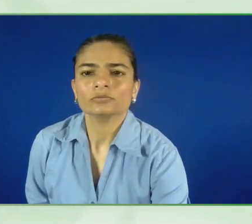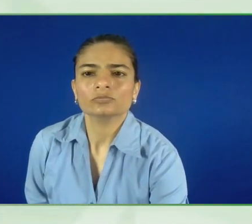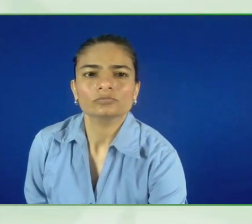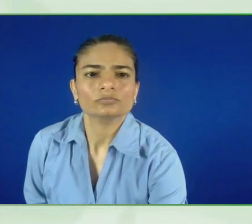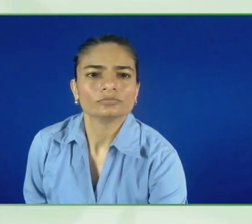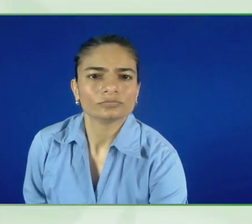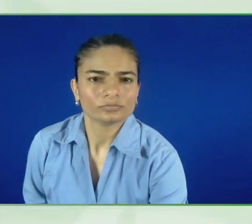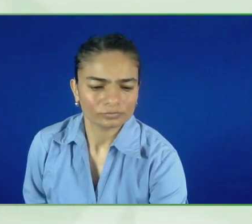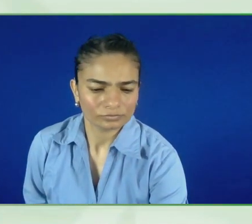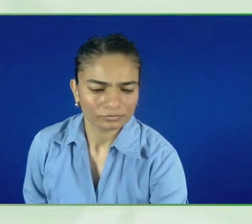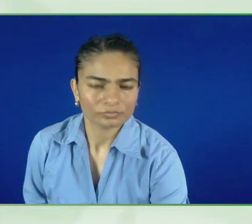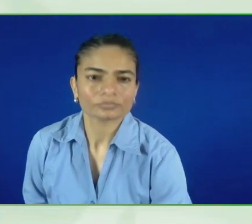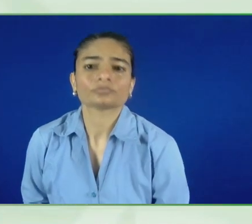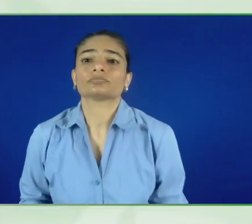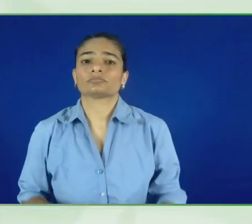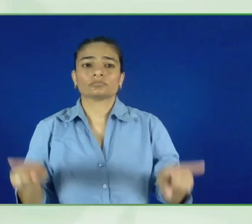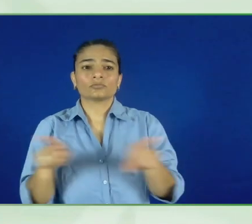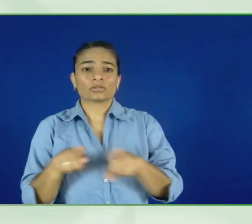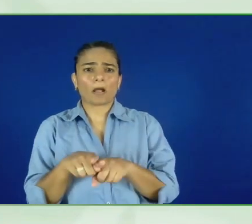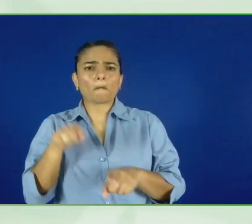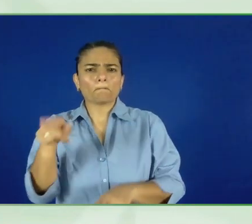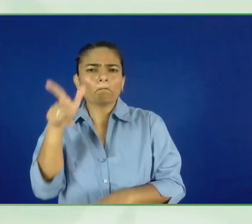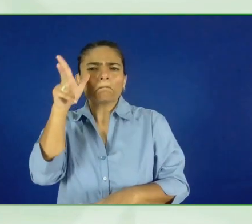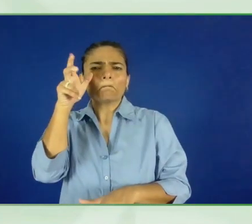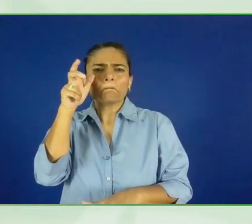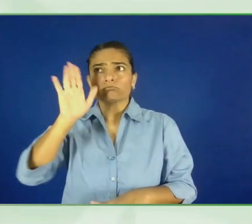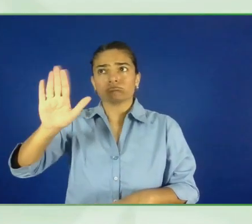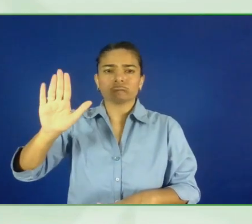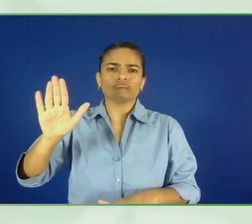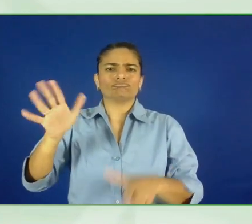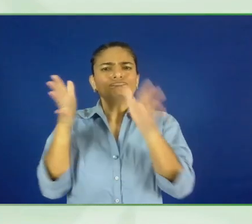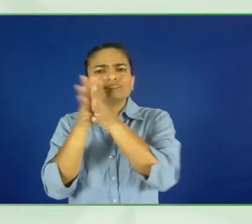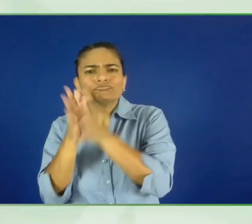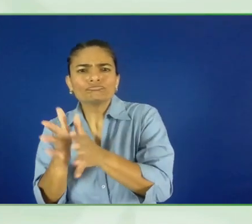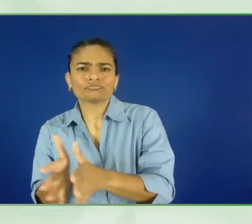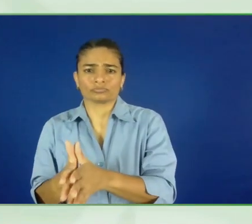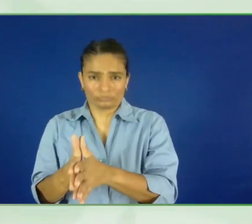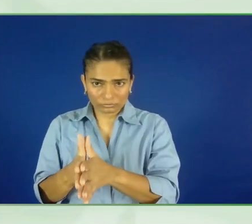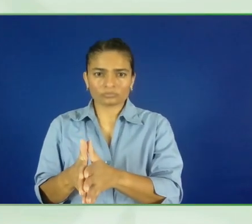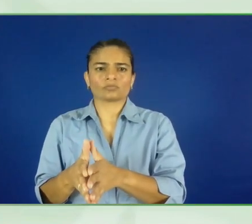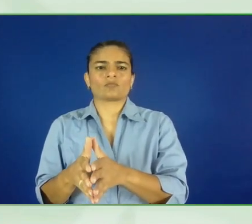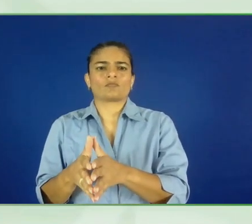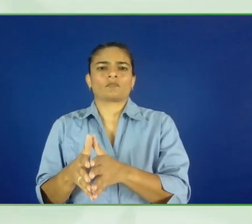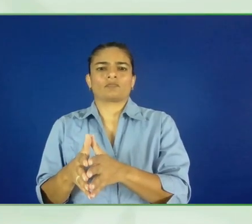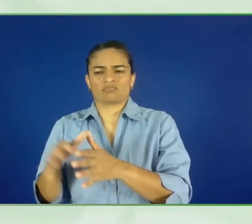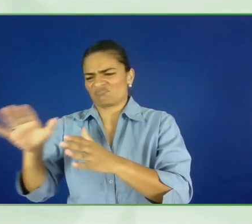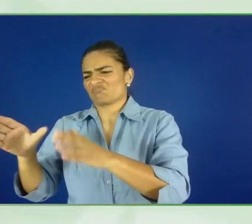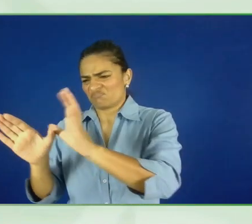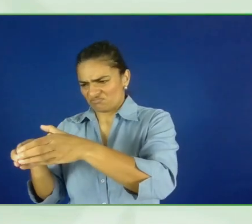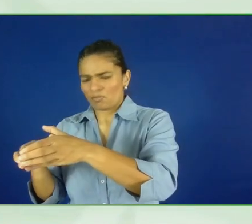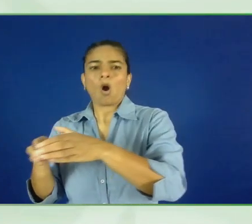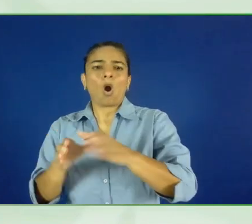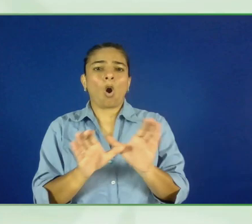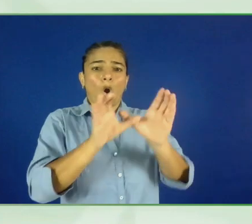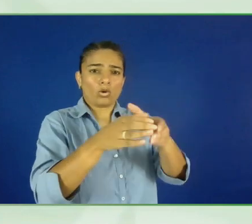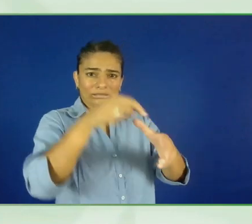Project, but also of another a friend organization where we also understand and talk to each other constantly so